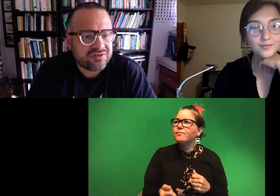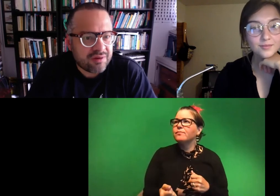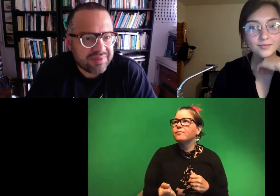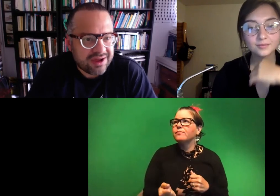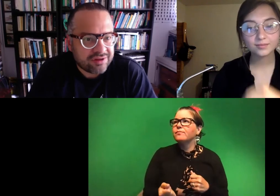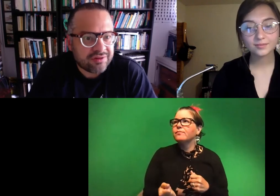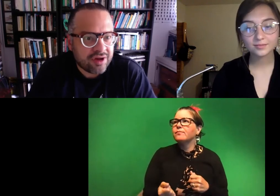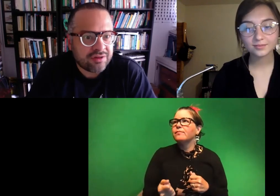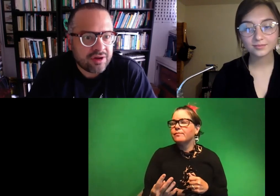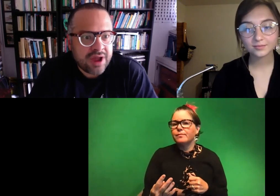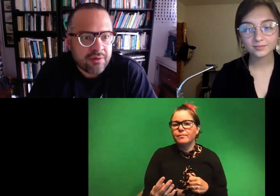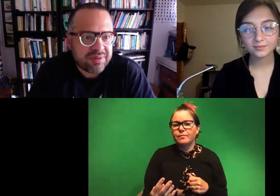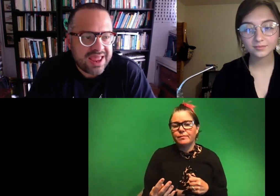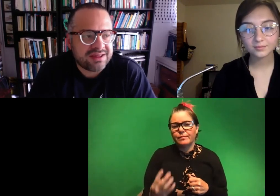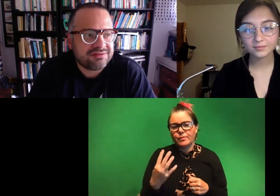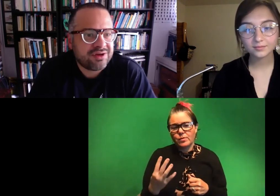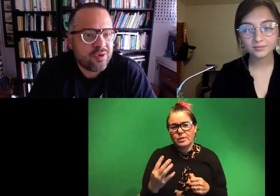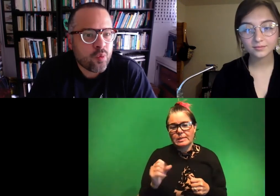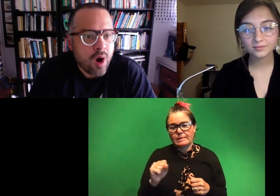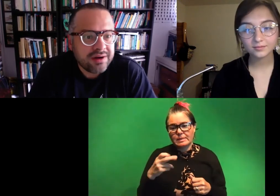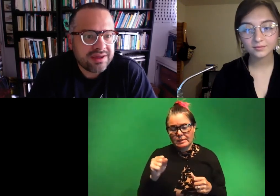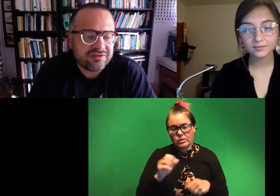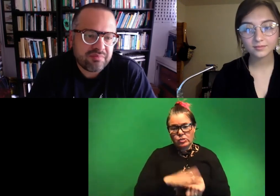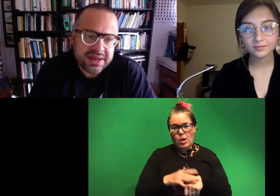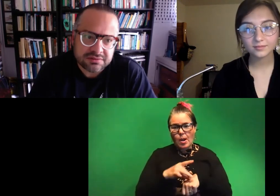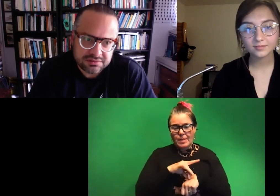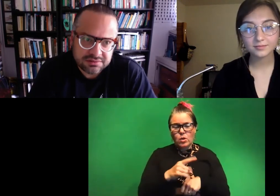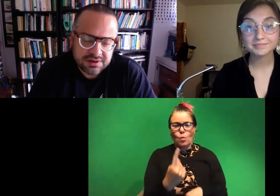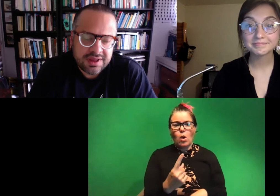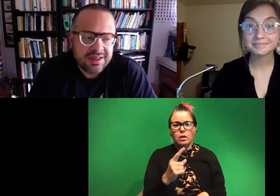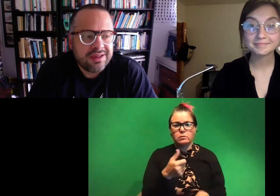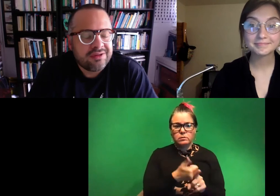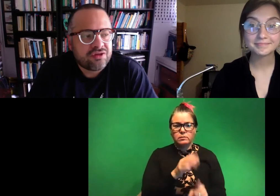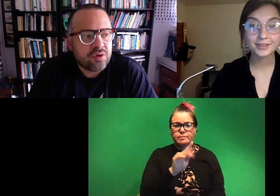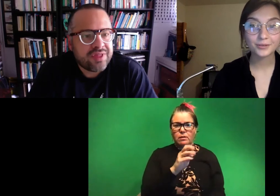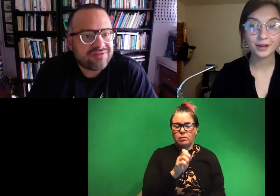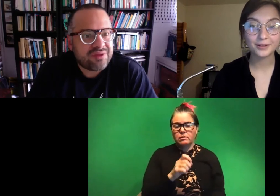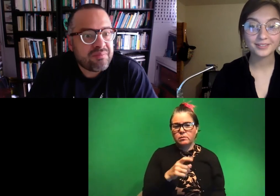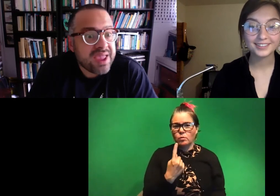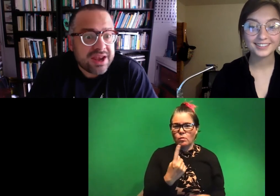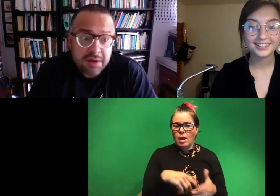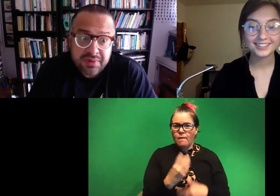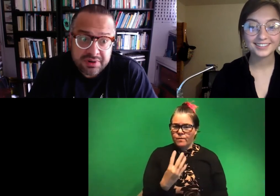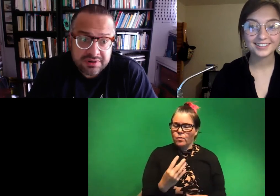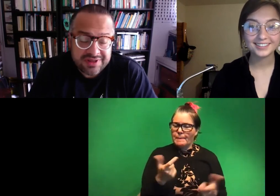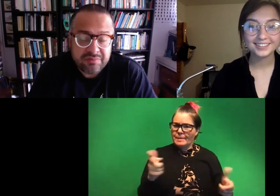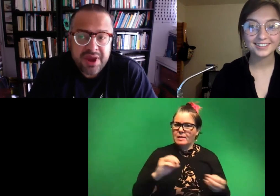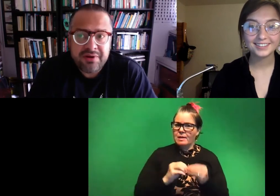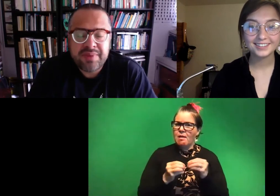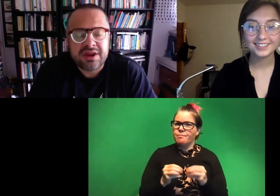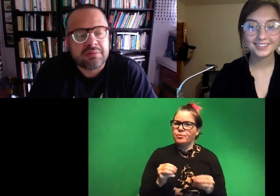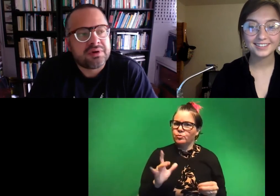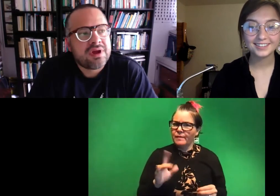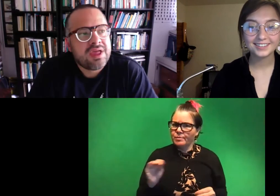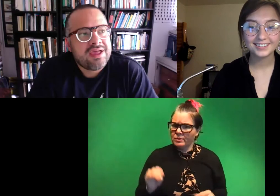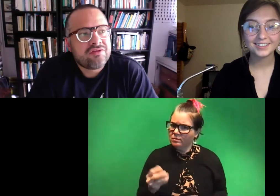species on our planet, one is a beetle. So that's a big number. That's a very